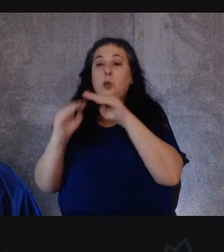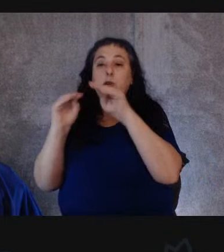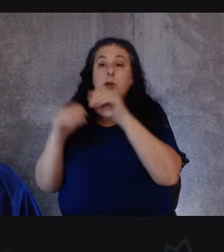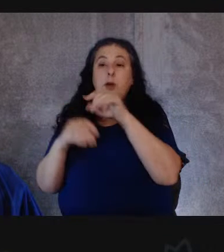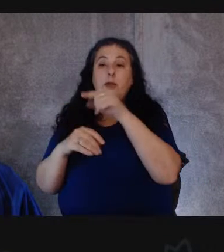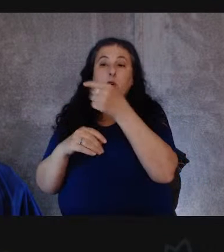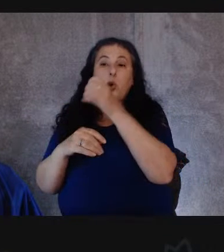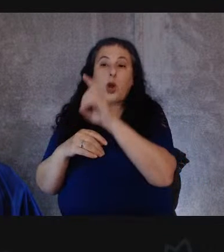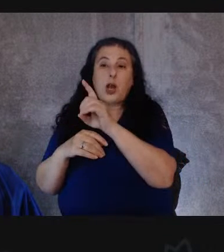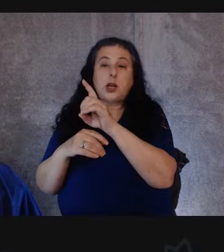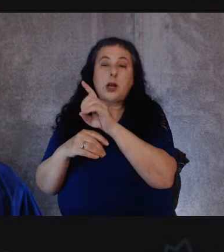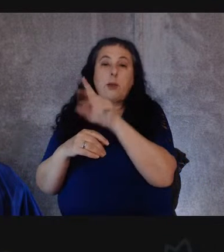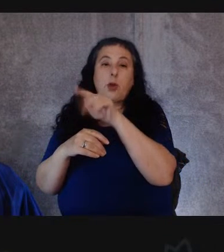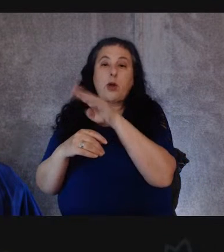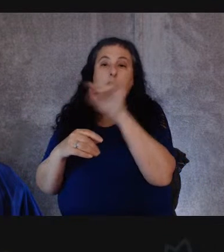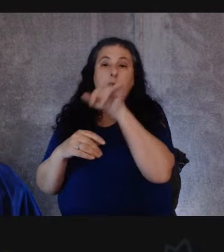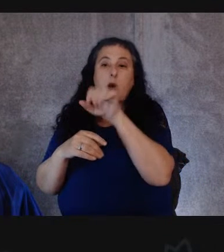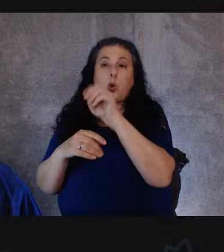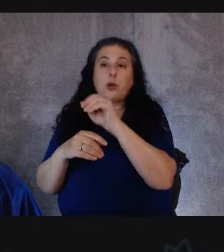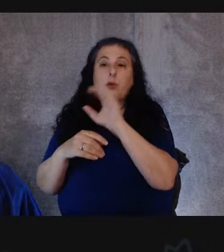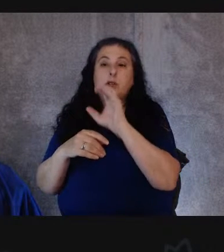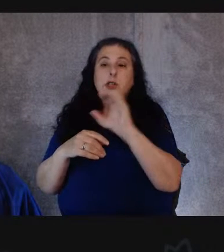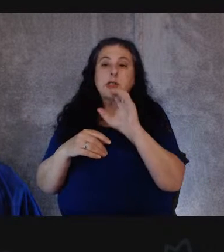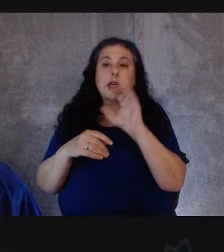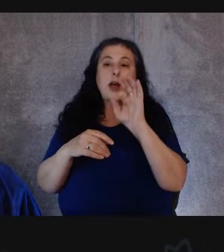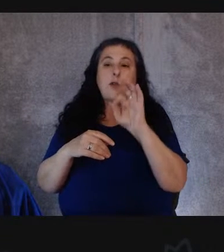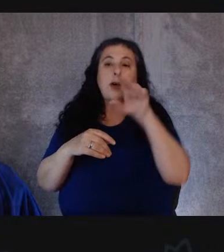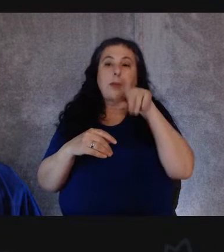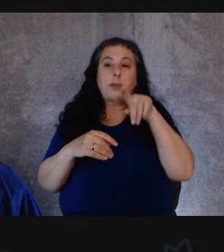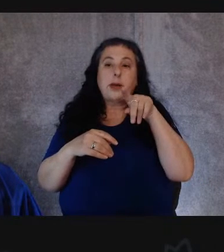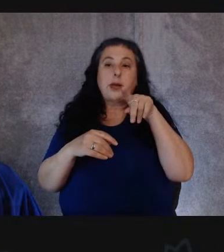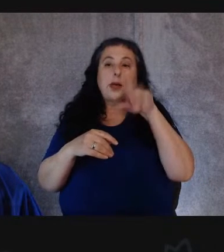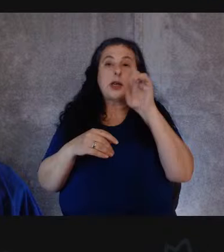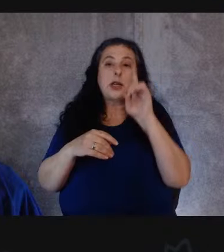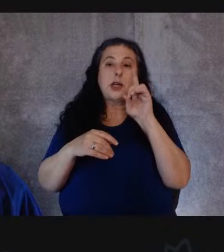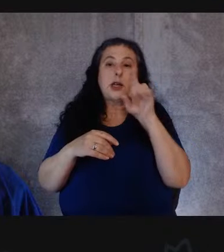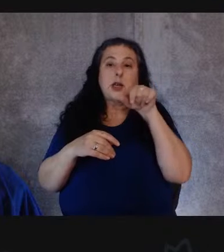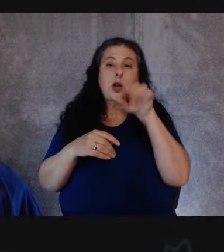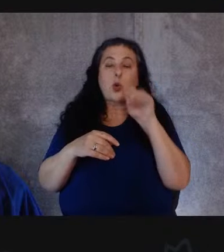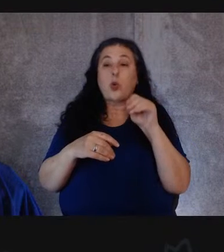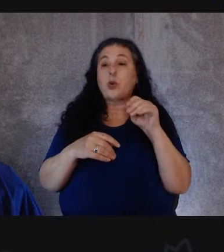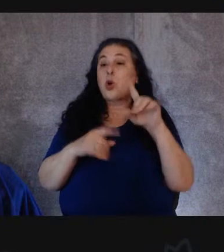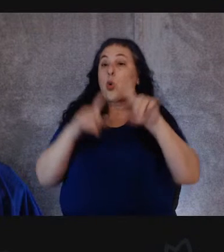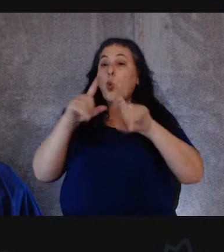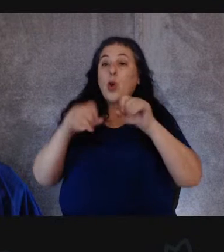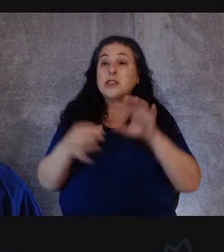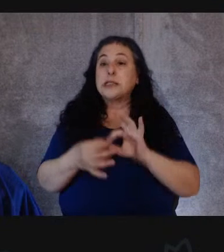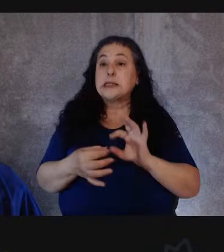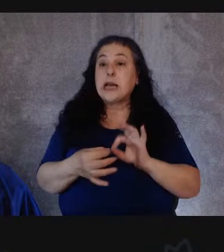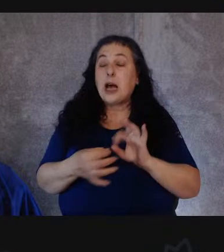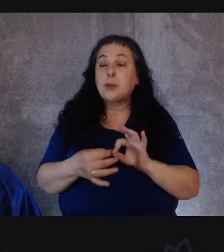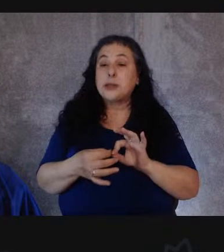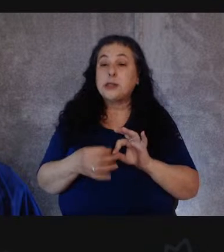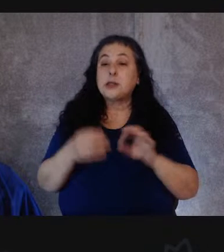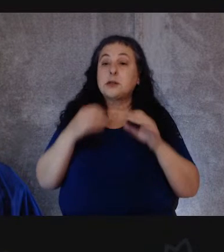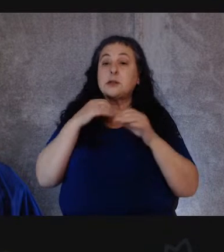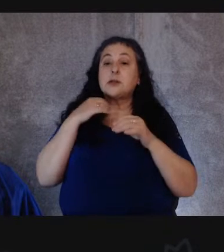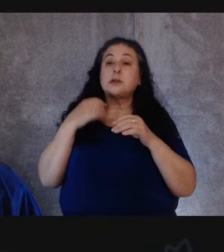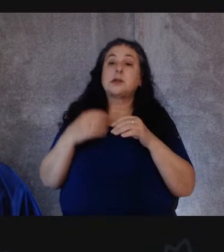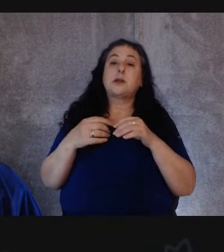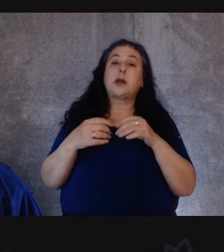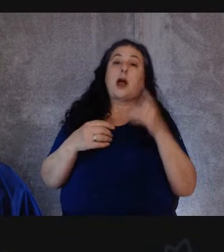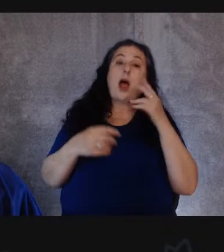or ccfpd.org. Should you have any questions or comments tonight, again, put those down in the comment section. I'll